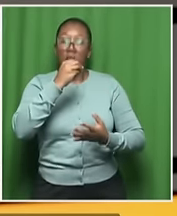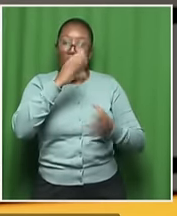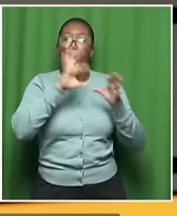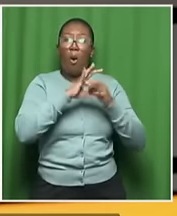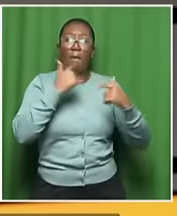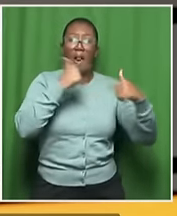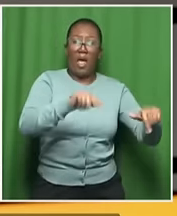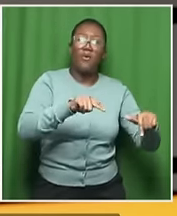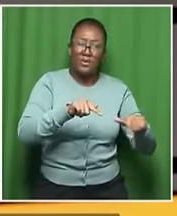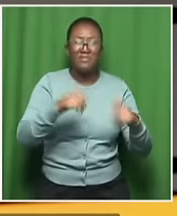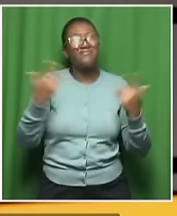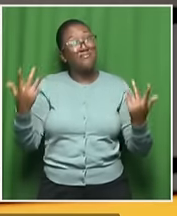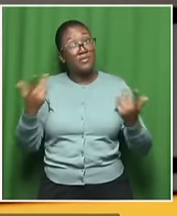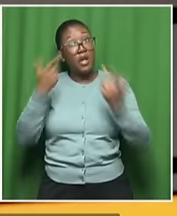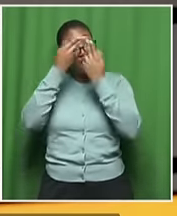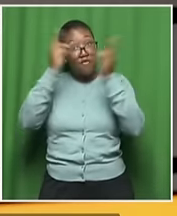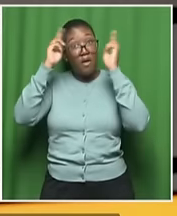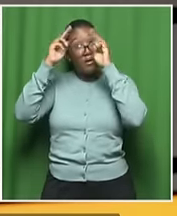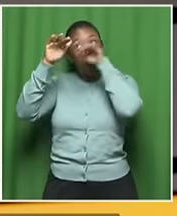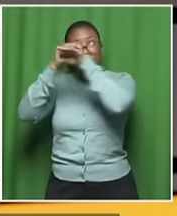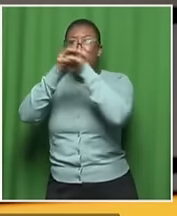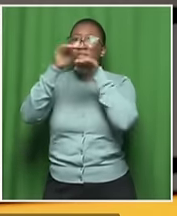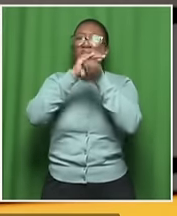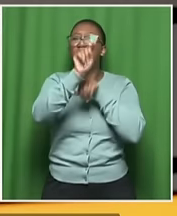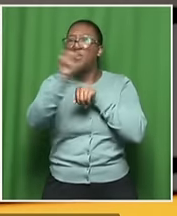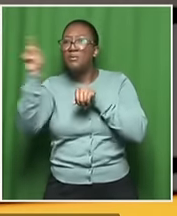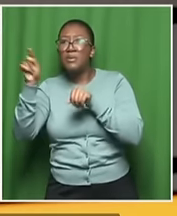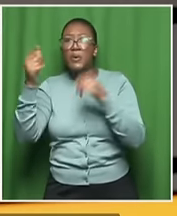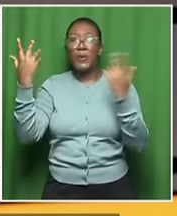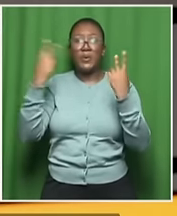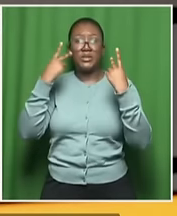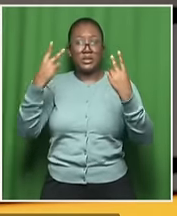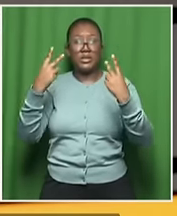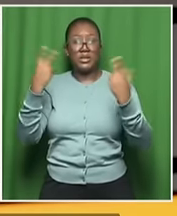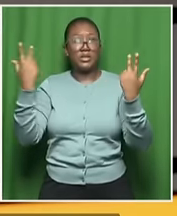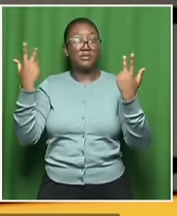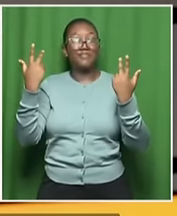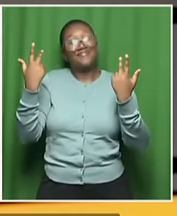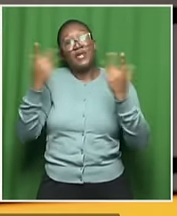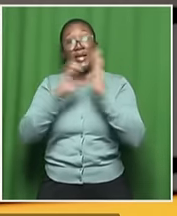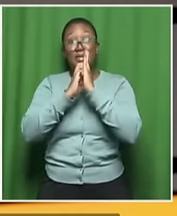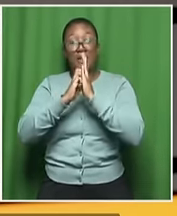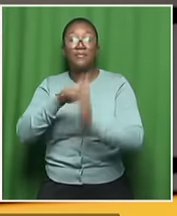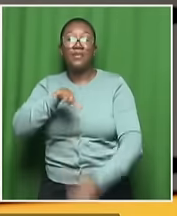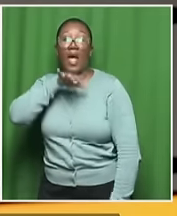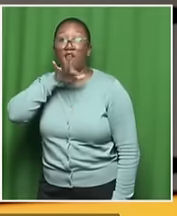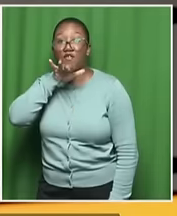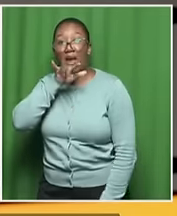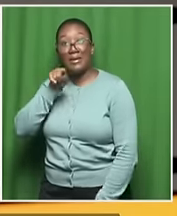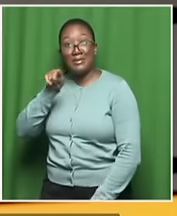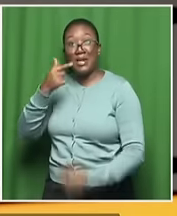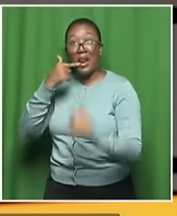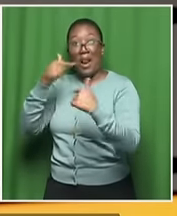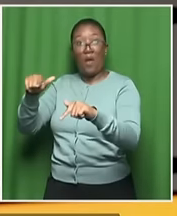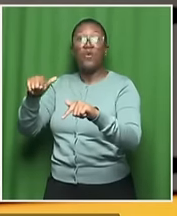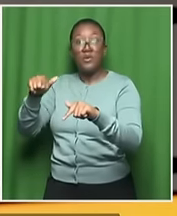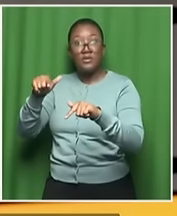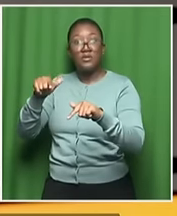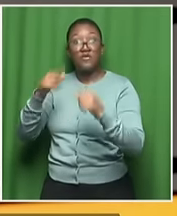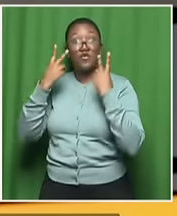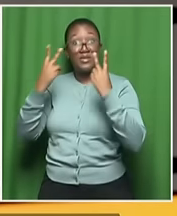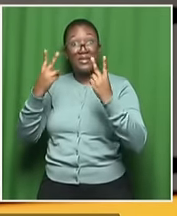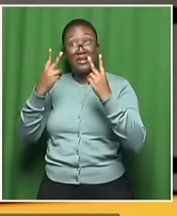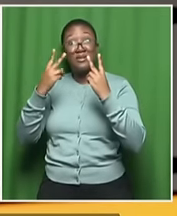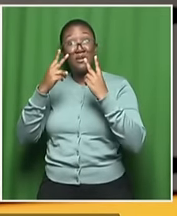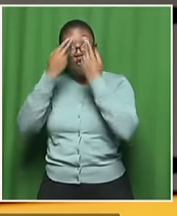our universities, we said, for instance, that let's take Afrikaans. There's not one single university